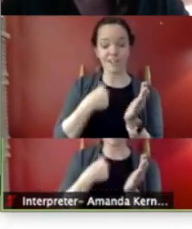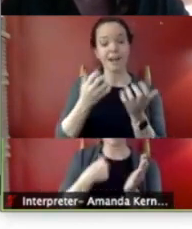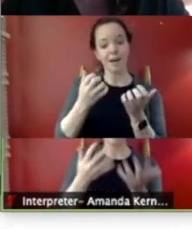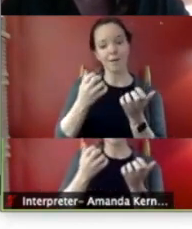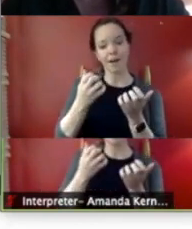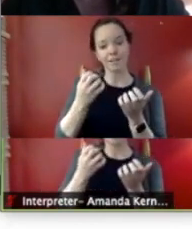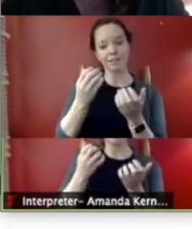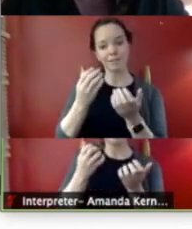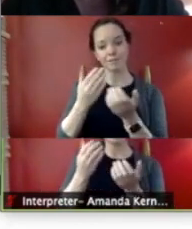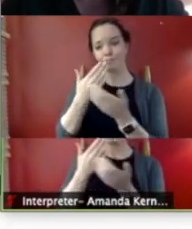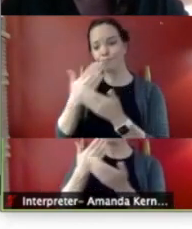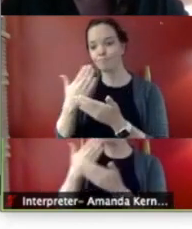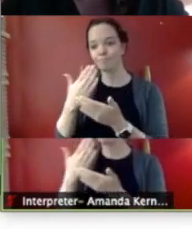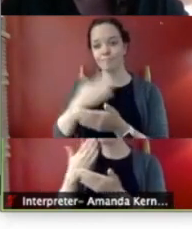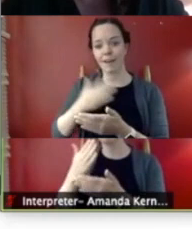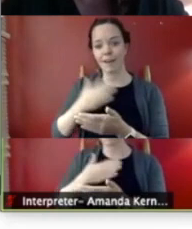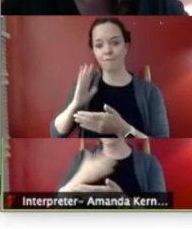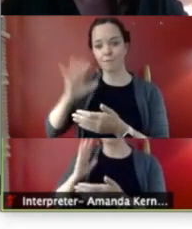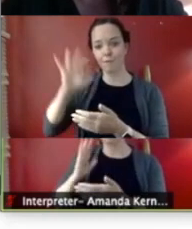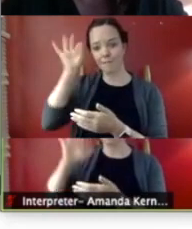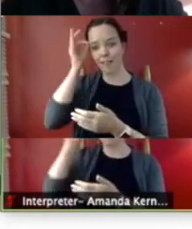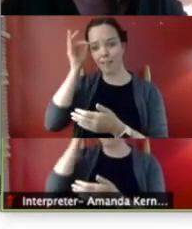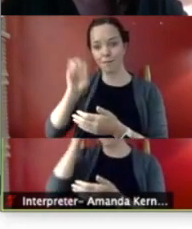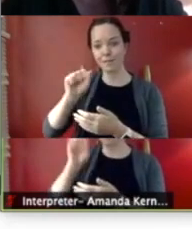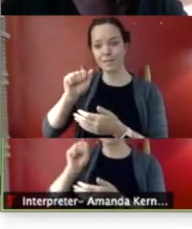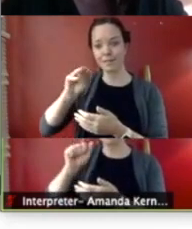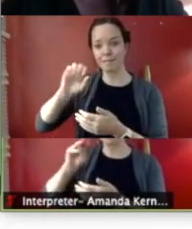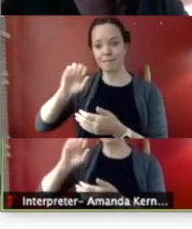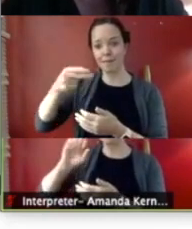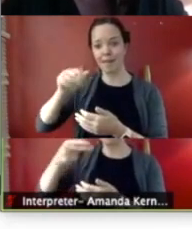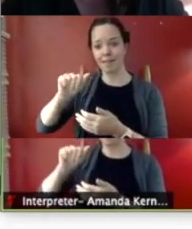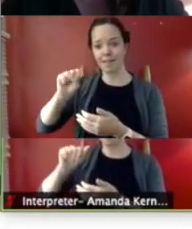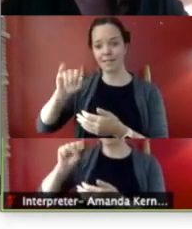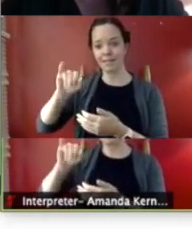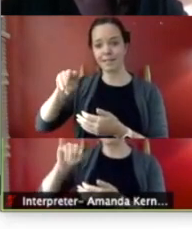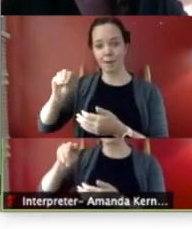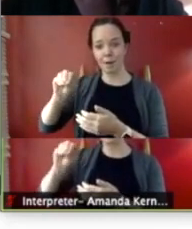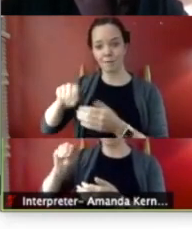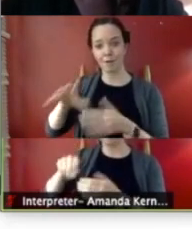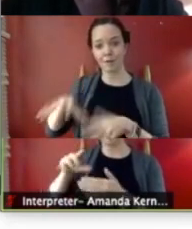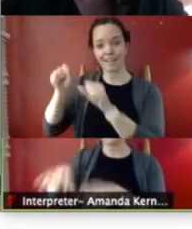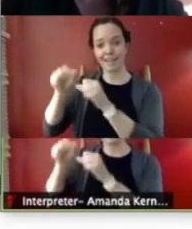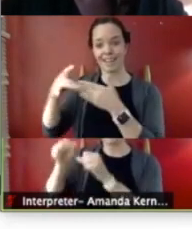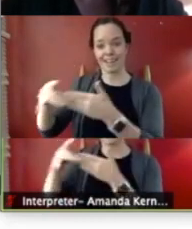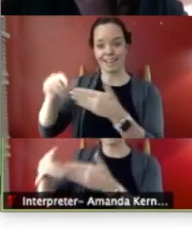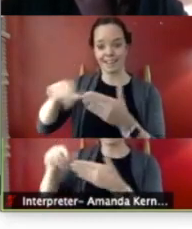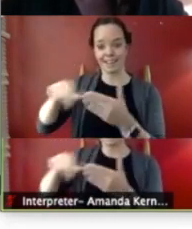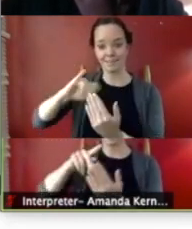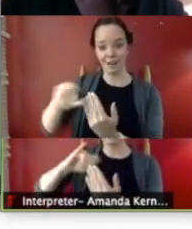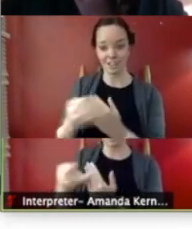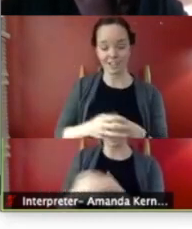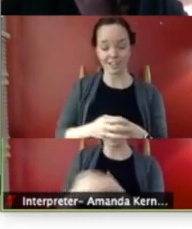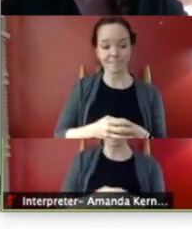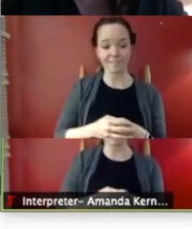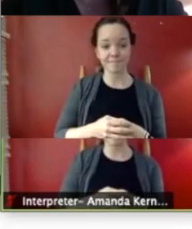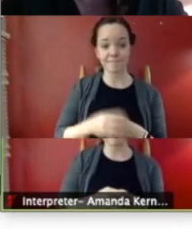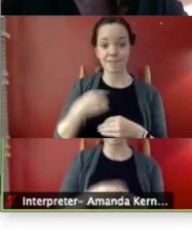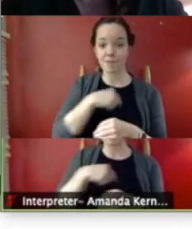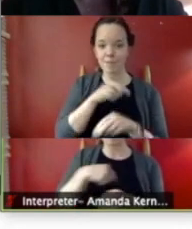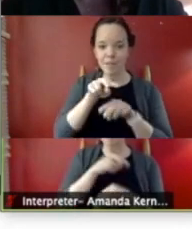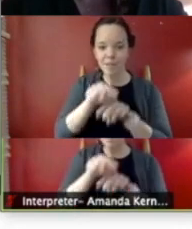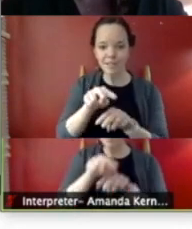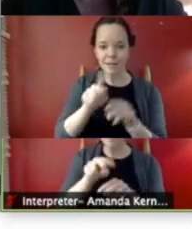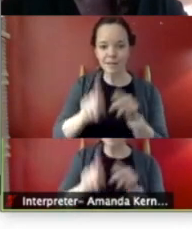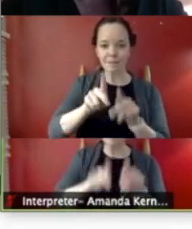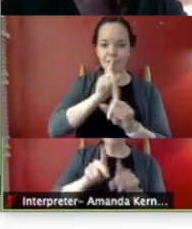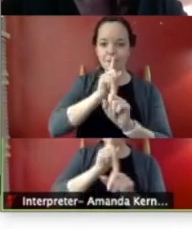former fellow, Samantha Stimmel, for taking the lead on this part of the project. When we looked at what people reported about their experience